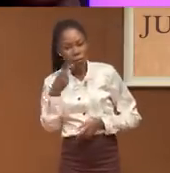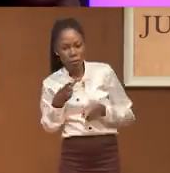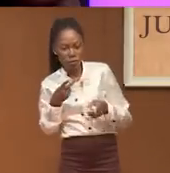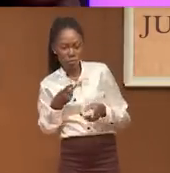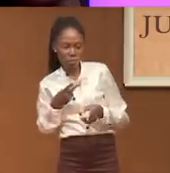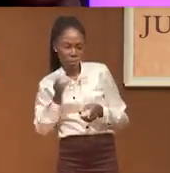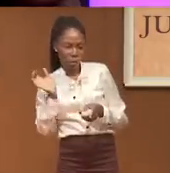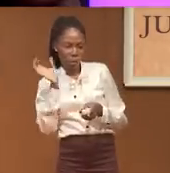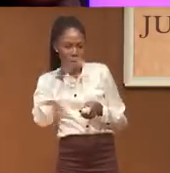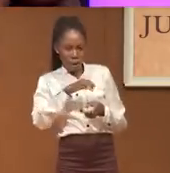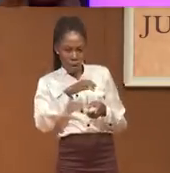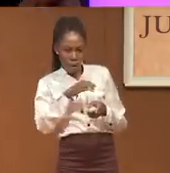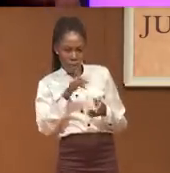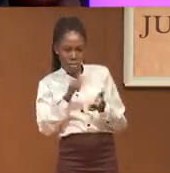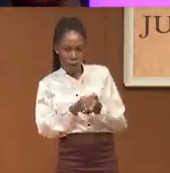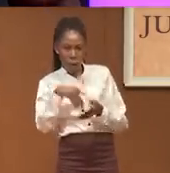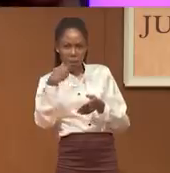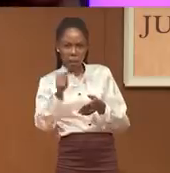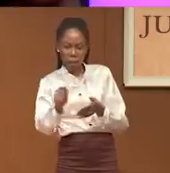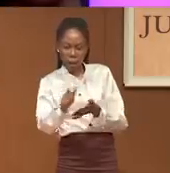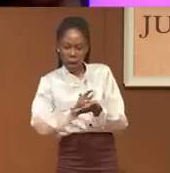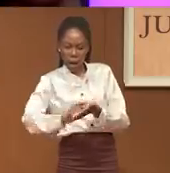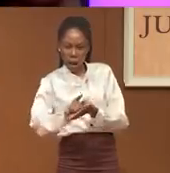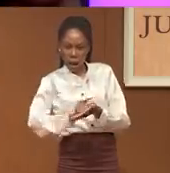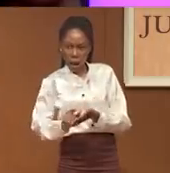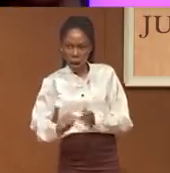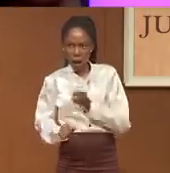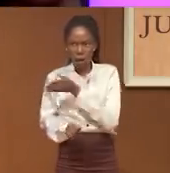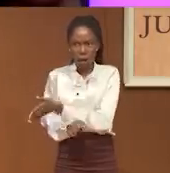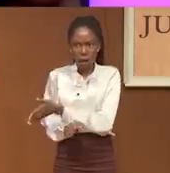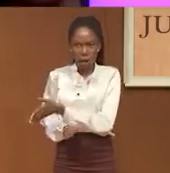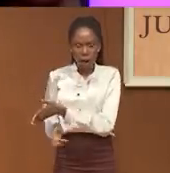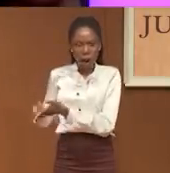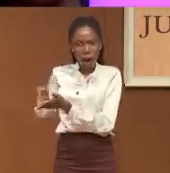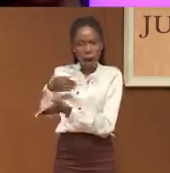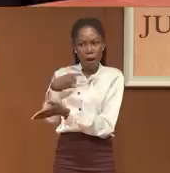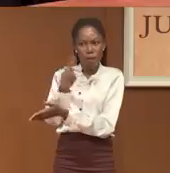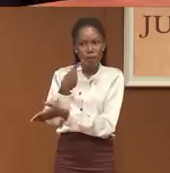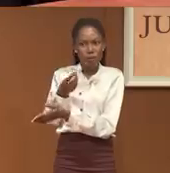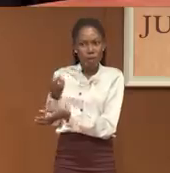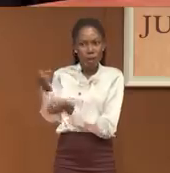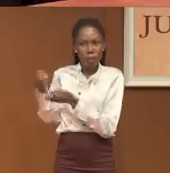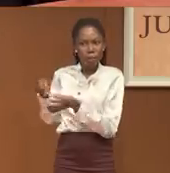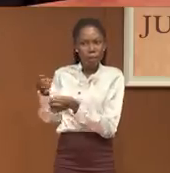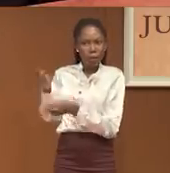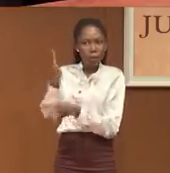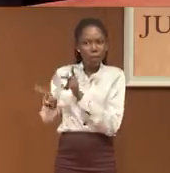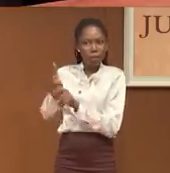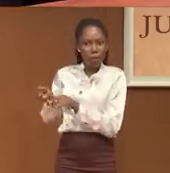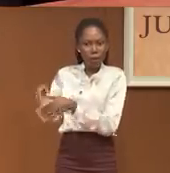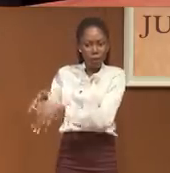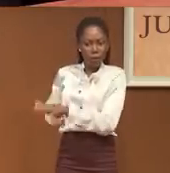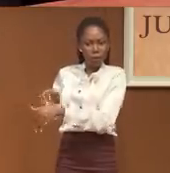said the land adjacent to it, that is a graveyard, that people are burying, they are burying the dead